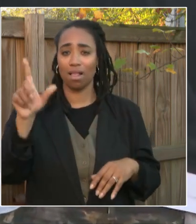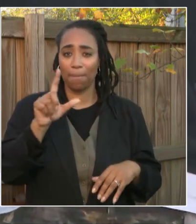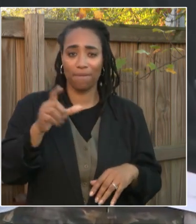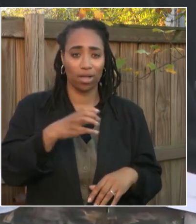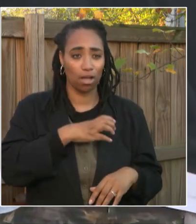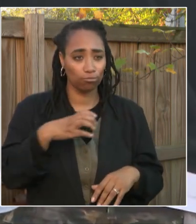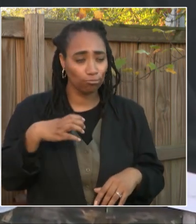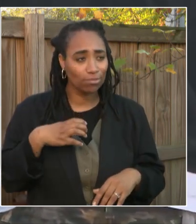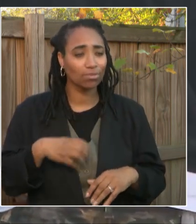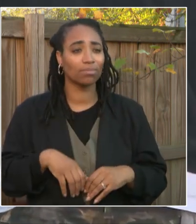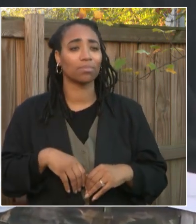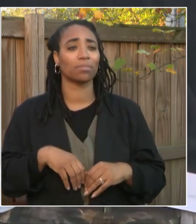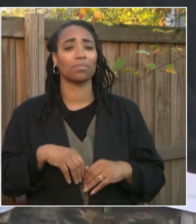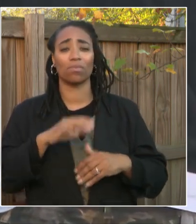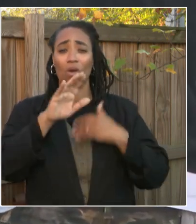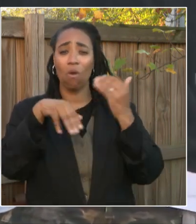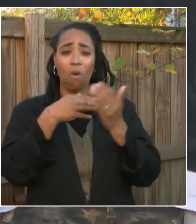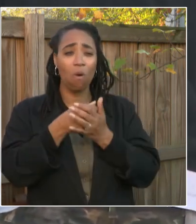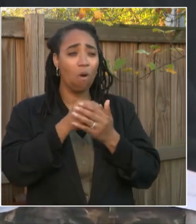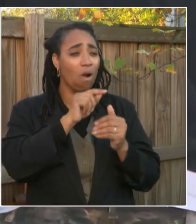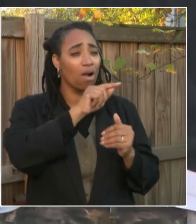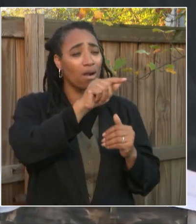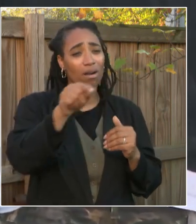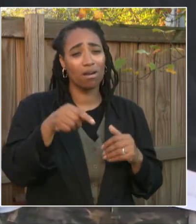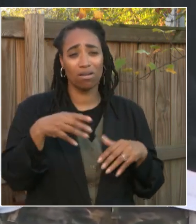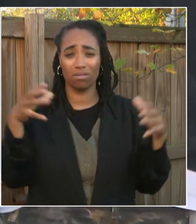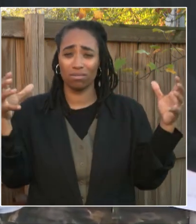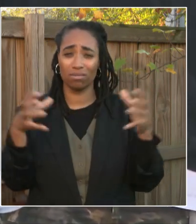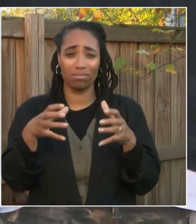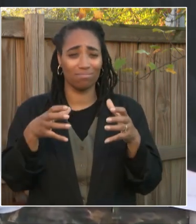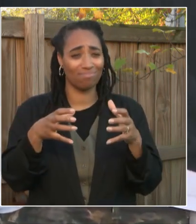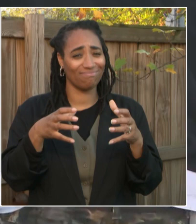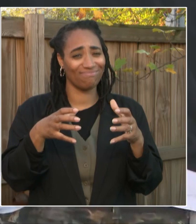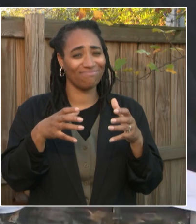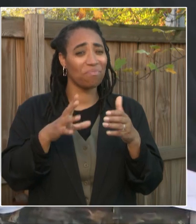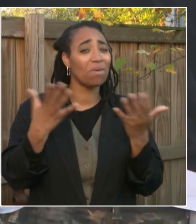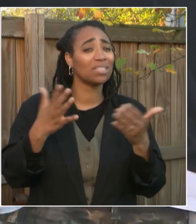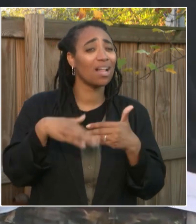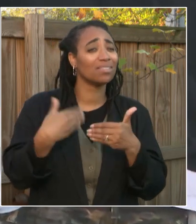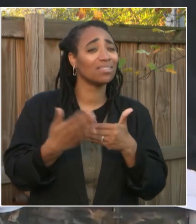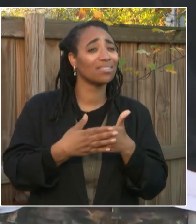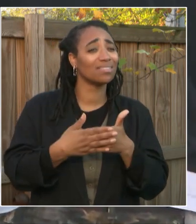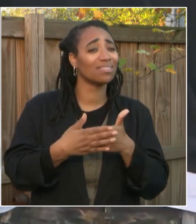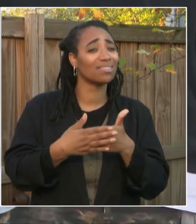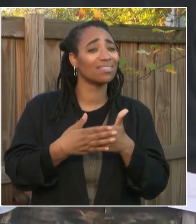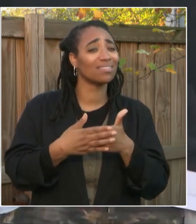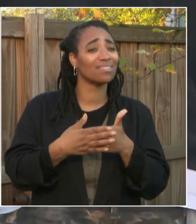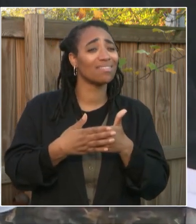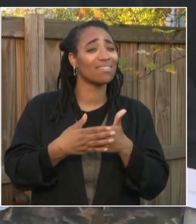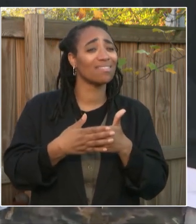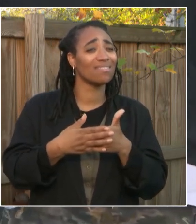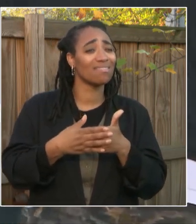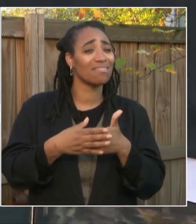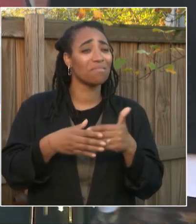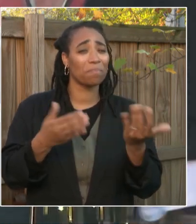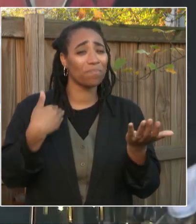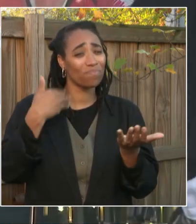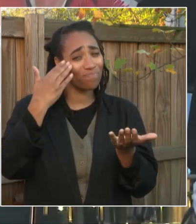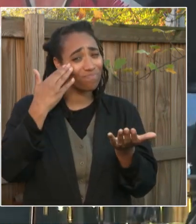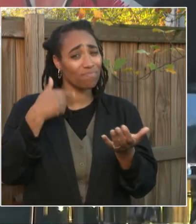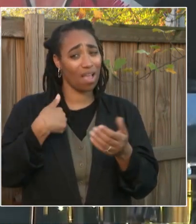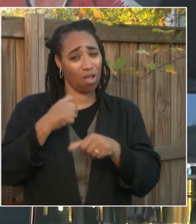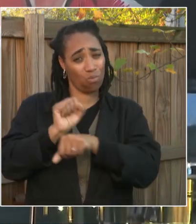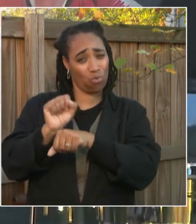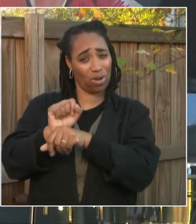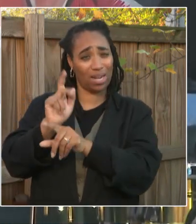next, y'all? So, you know, me and Natalie been doing a lot of things with the Kennedy Center, the Smithsonian, and the only thing that I didn't